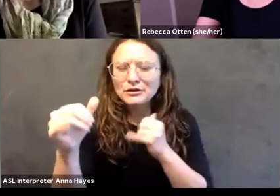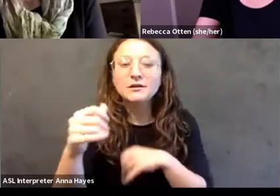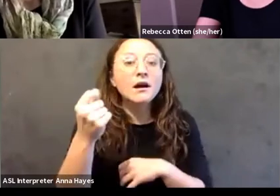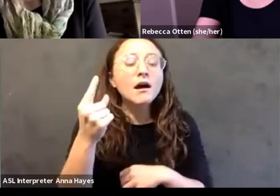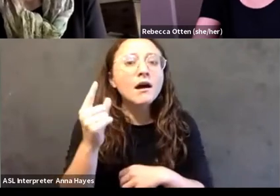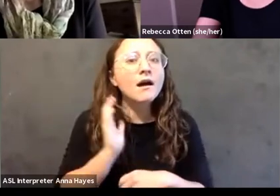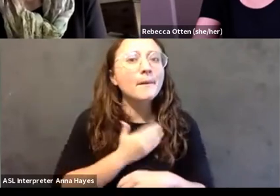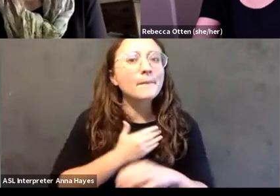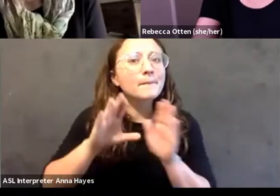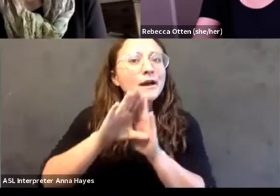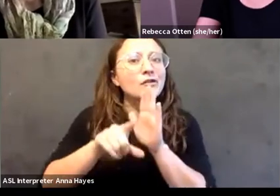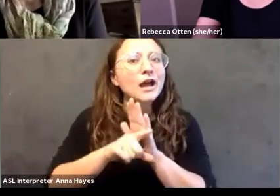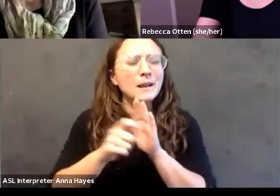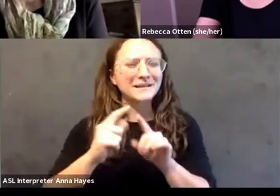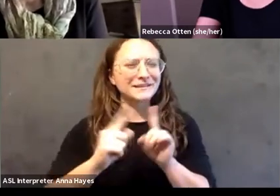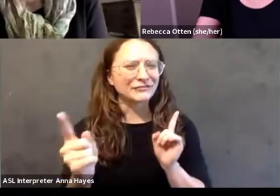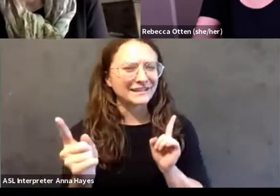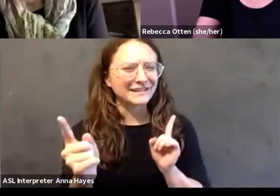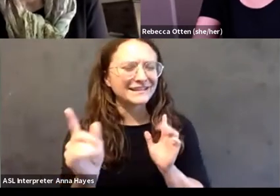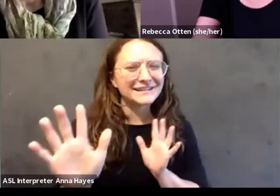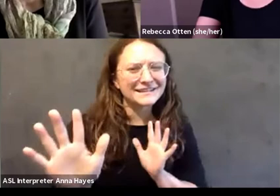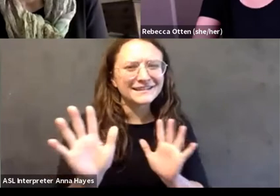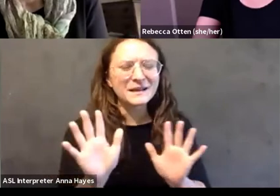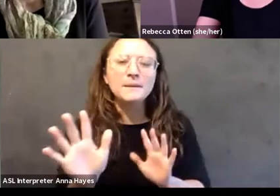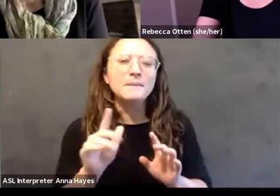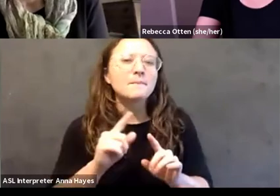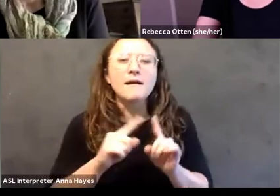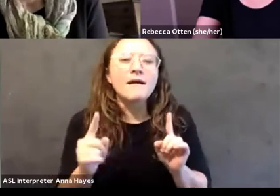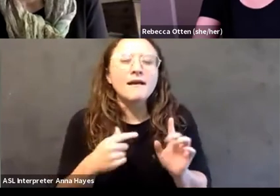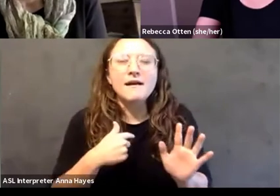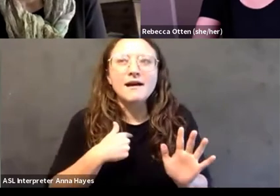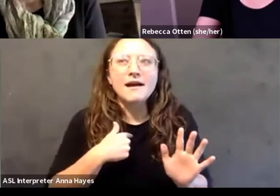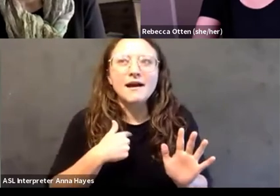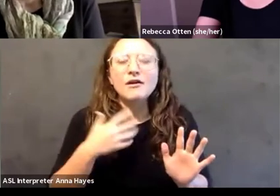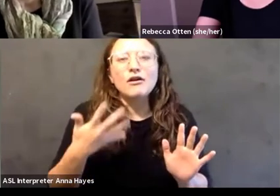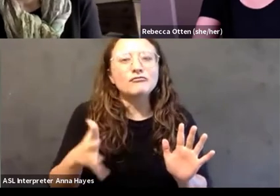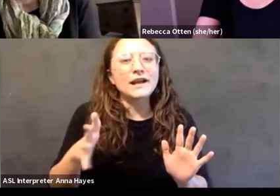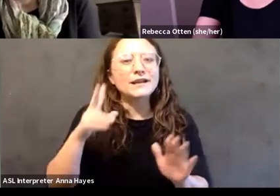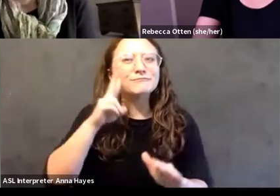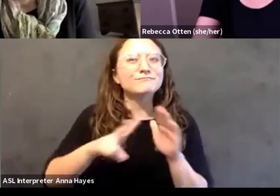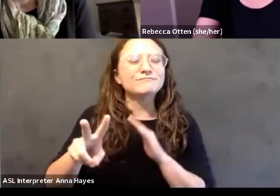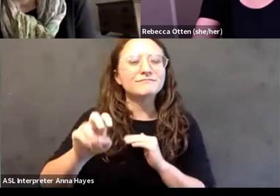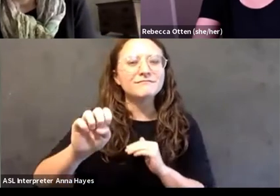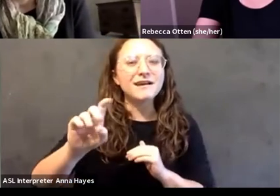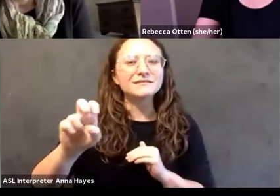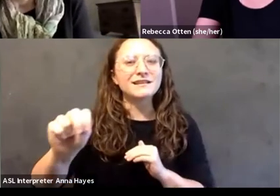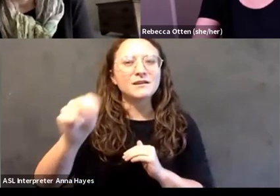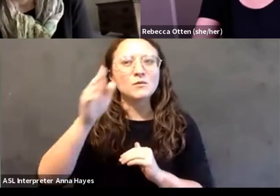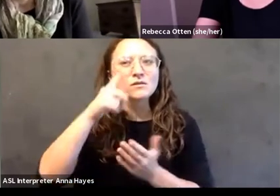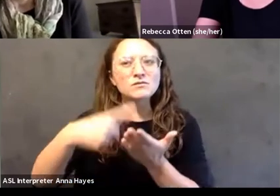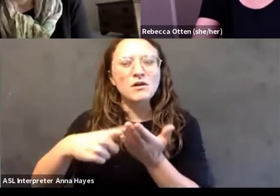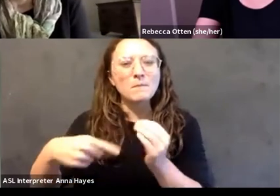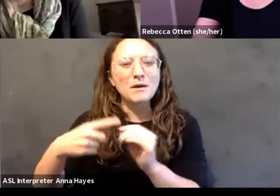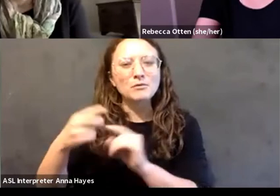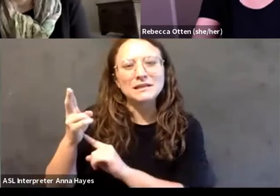different backgrounds and perspectives. So I knew that Edson would start with a historical perspective, which he